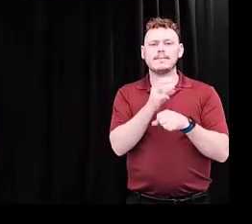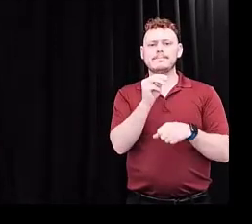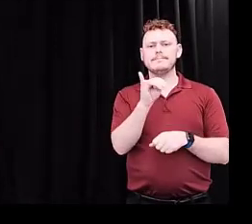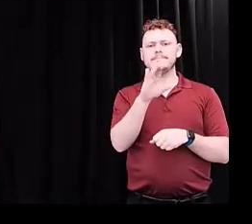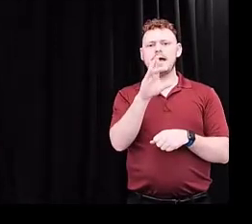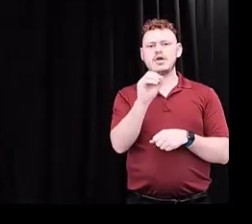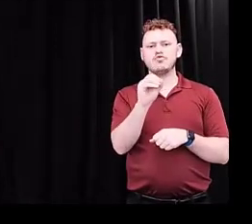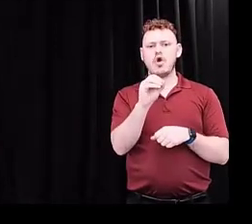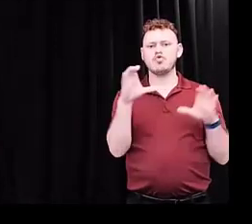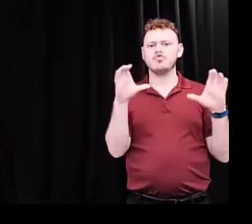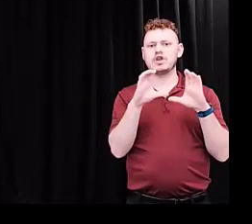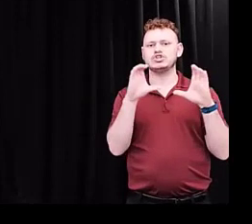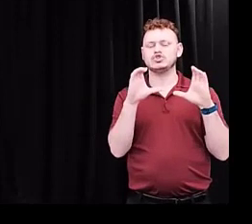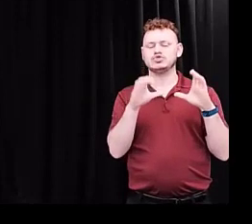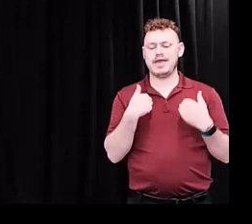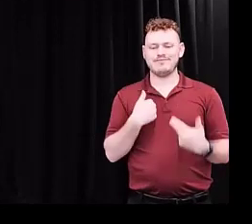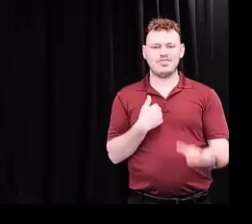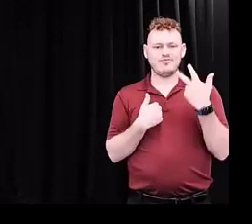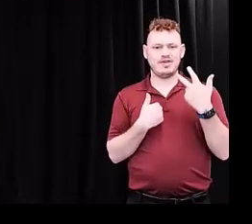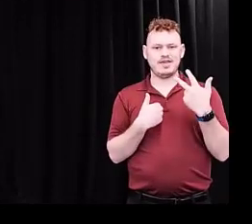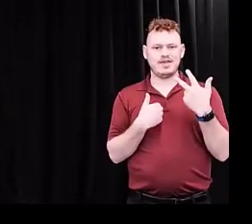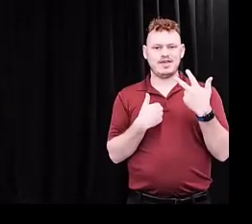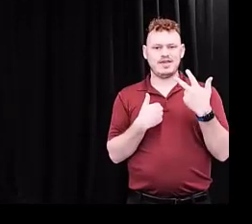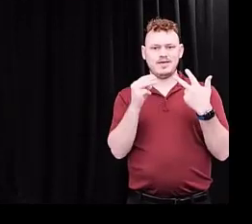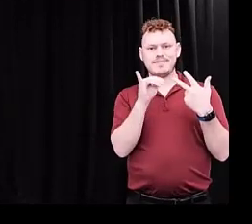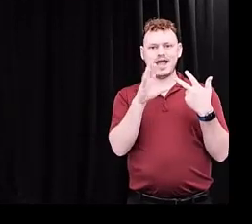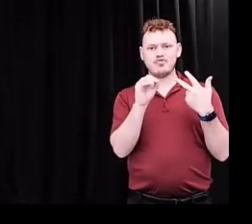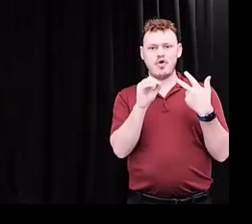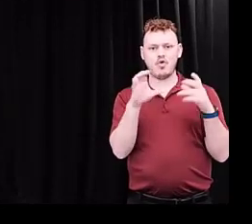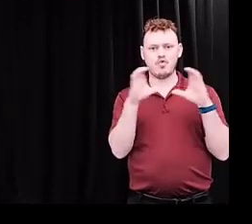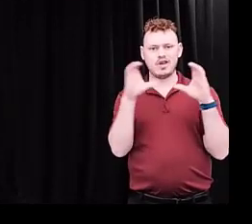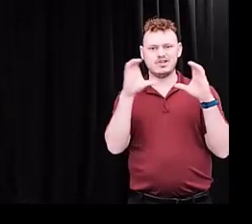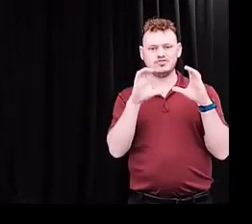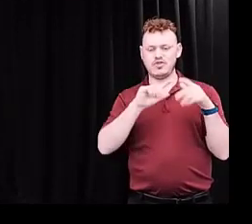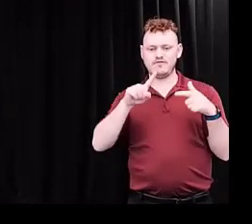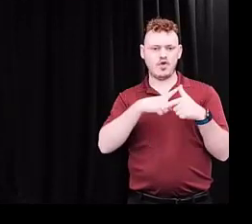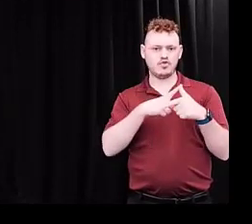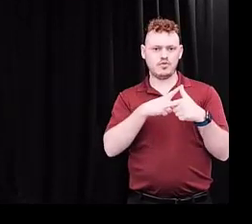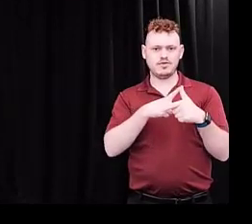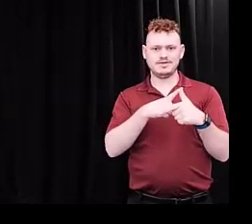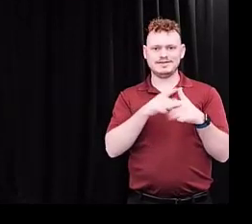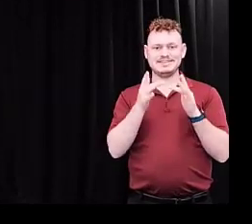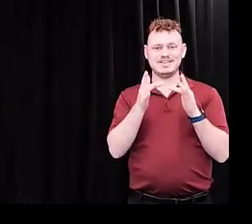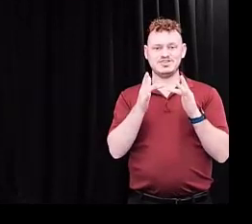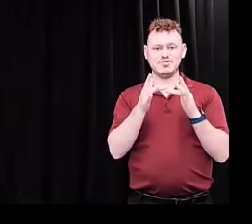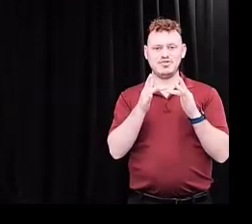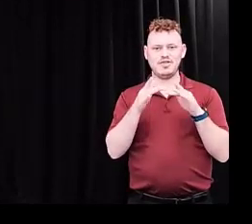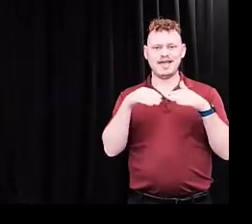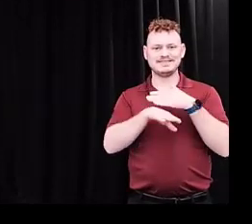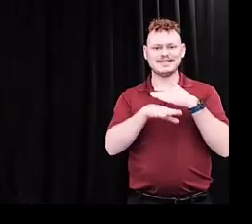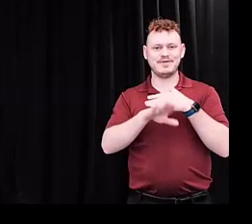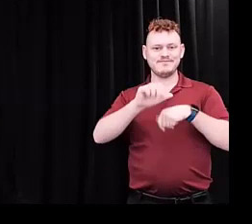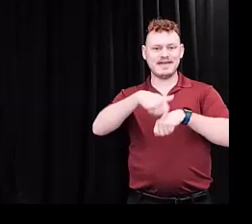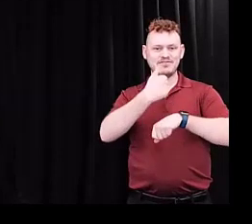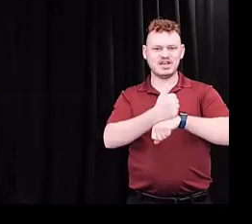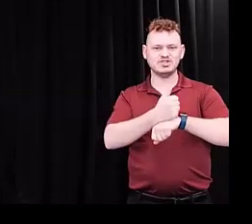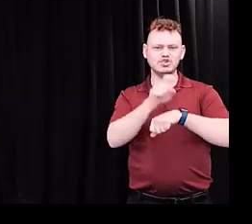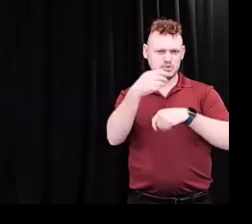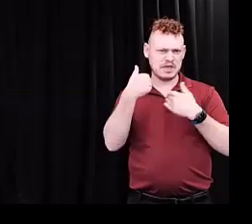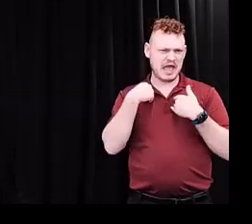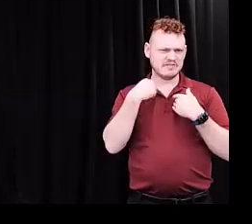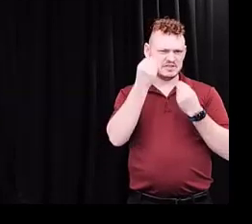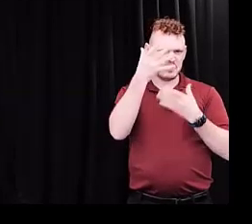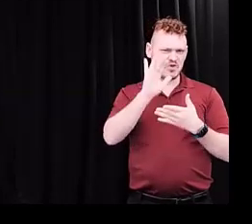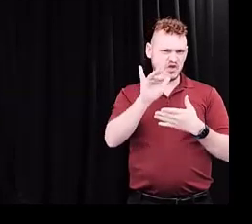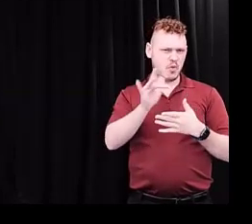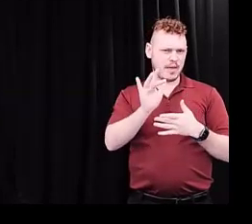micro-credentials. So we have 3 micro-credentials, and the first one is called Digital Accessibility Foundations, and there should be some information on